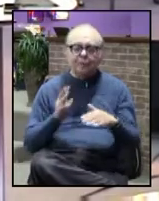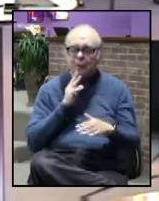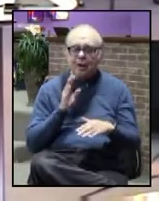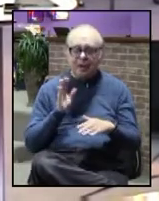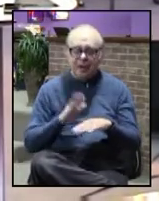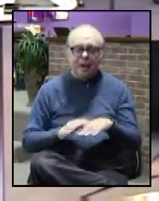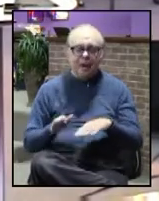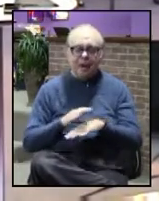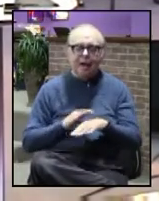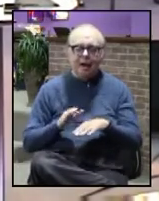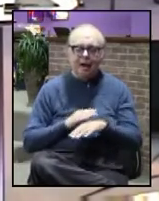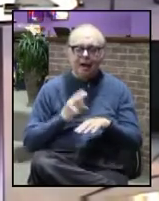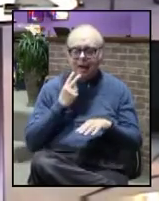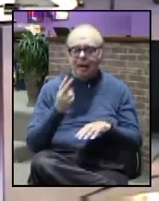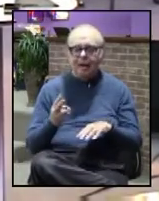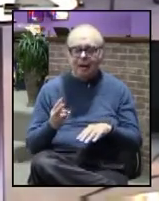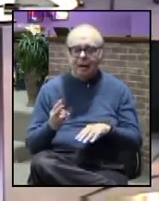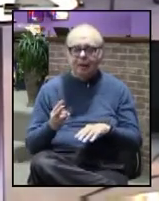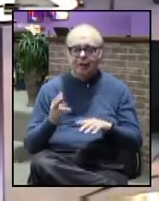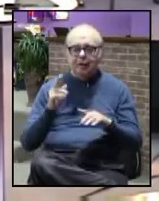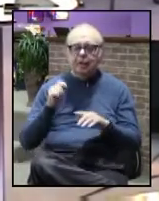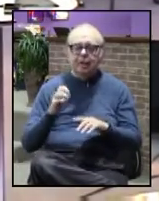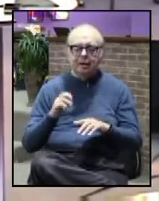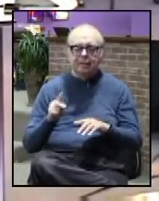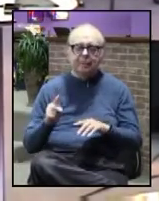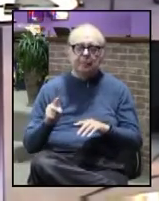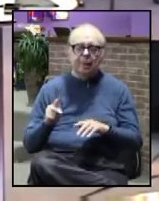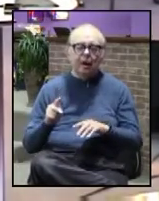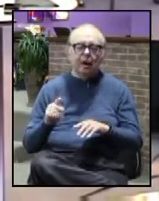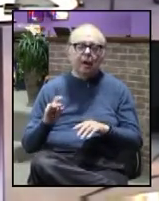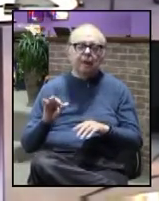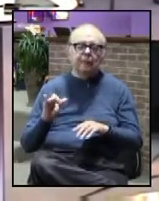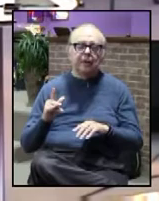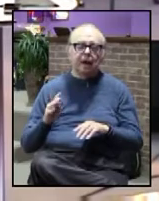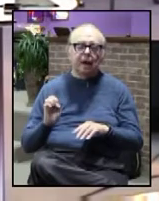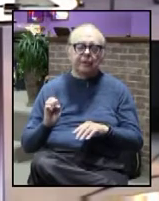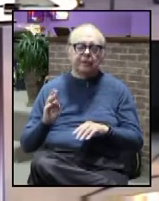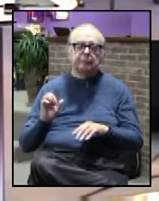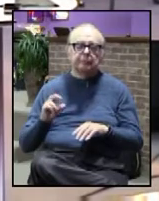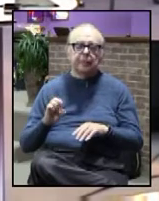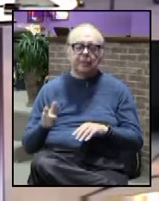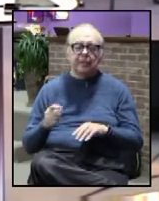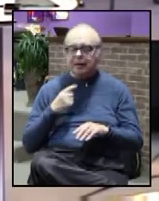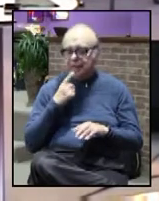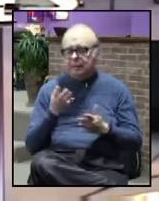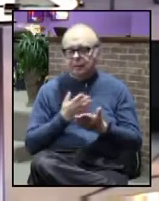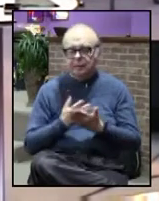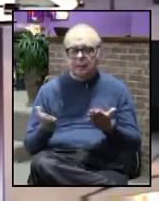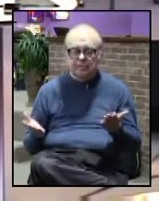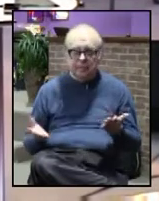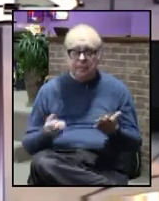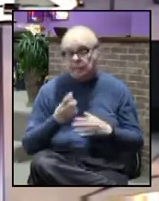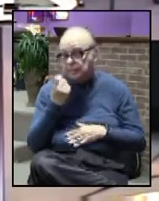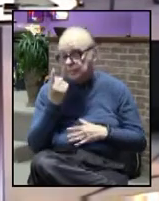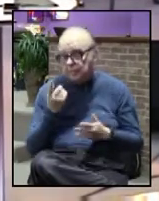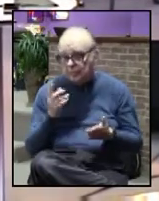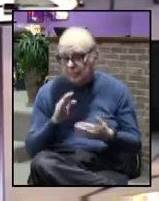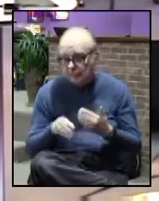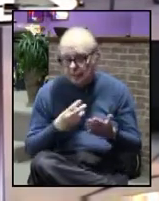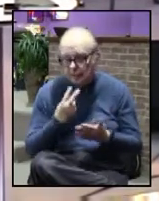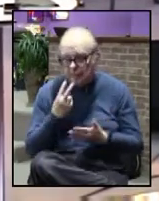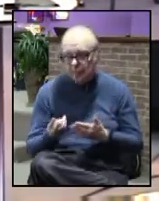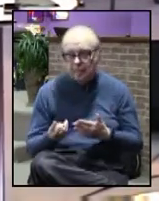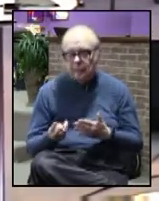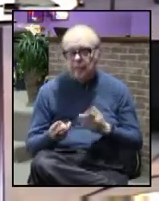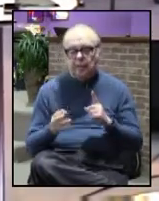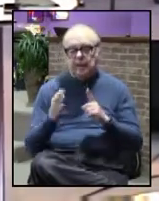water. All I'm seeing is just the tip of the iceberg. May I say this to you? Don't you understand that all you're seeing